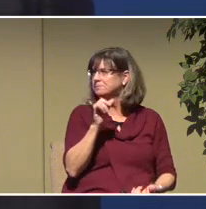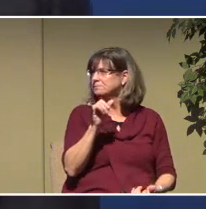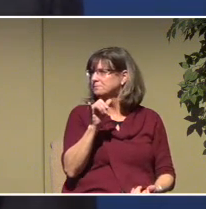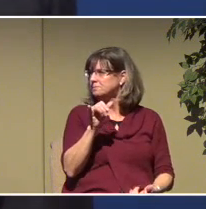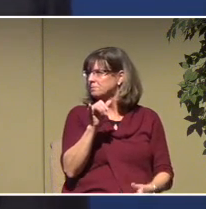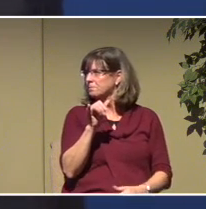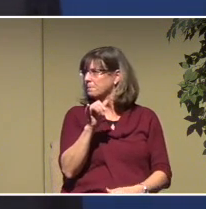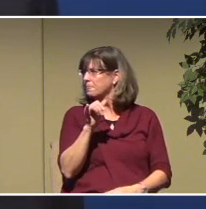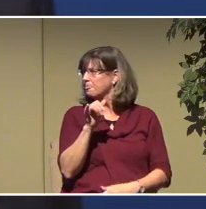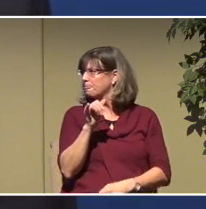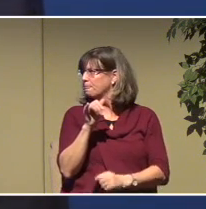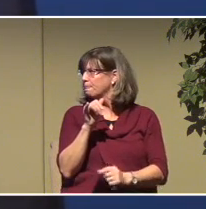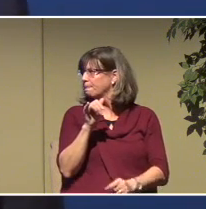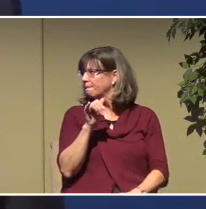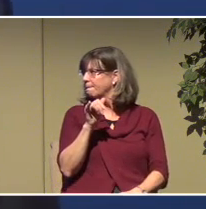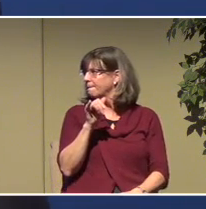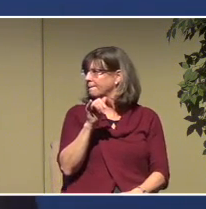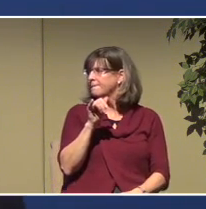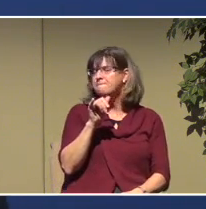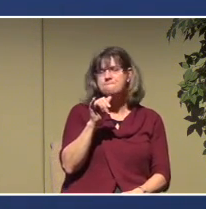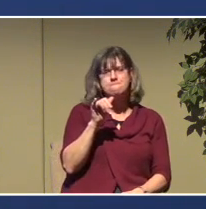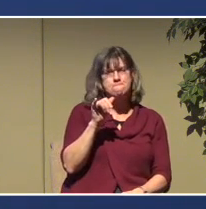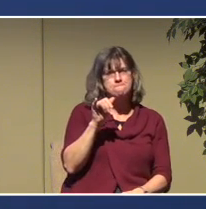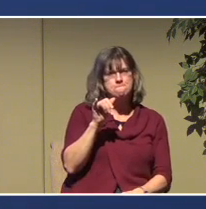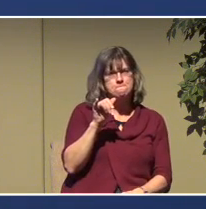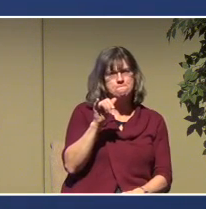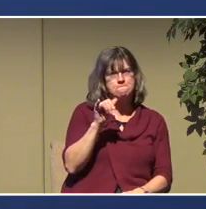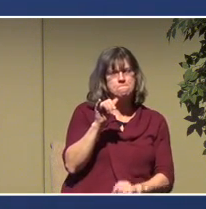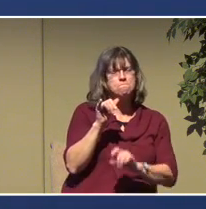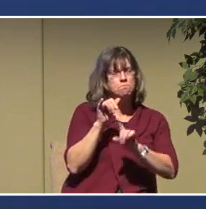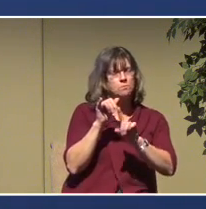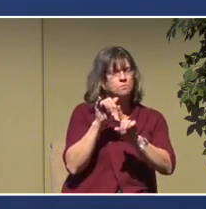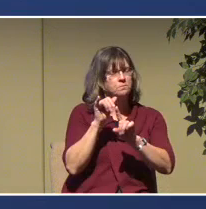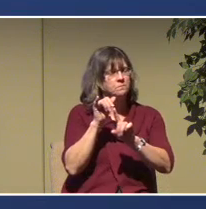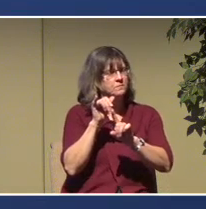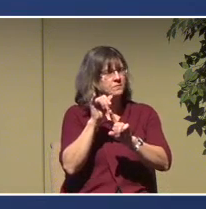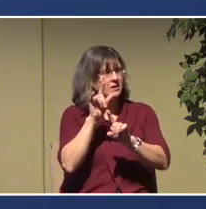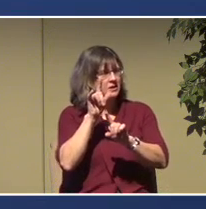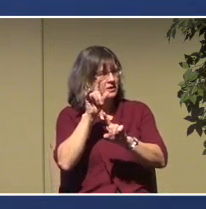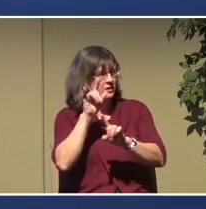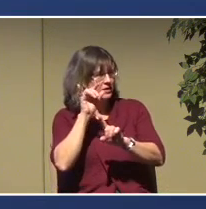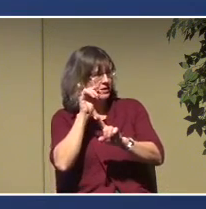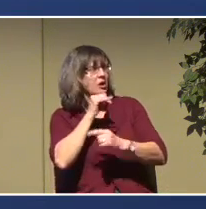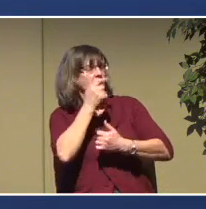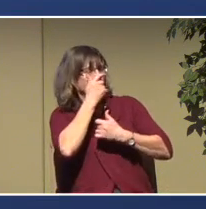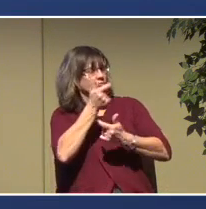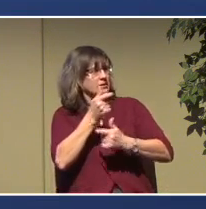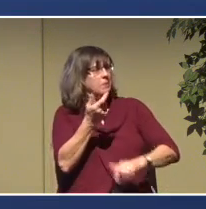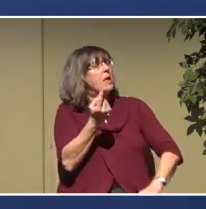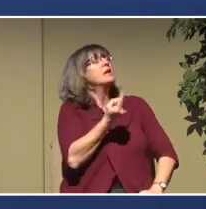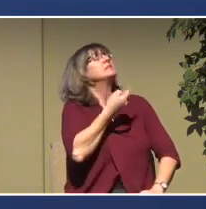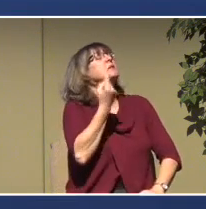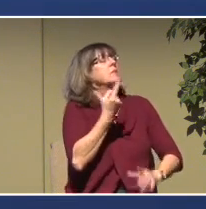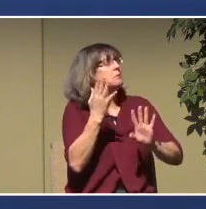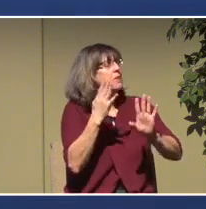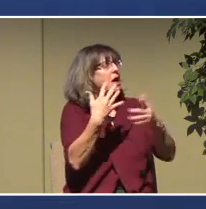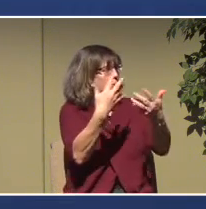because it's going to prove that there is something that is not possible. God could do it,